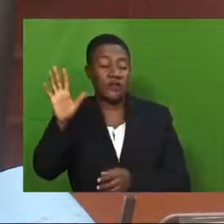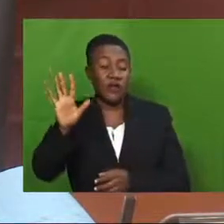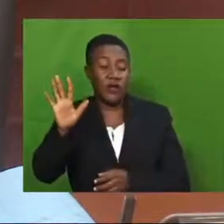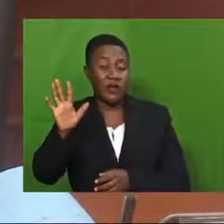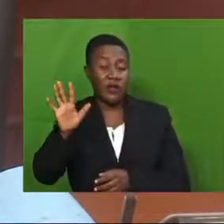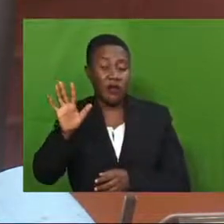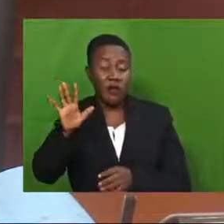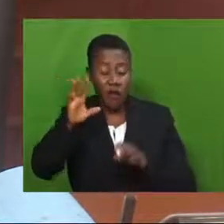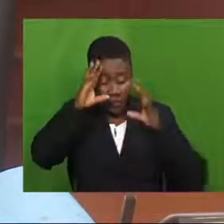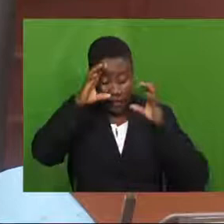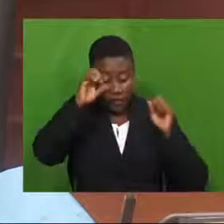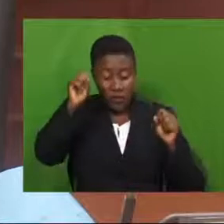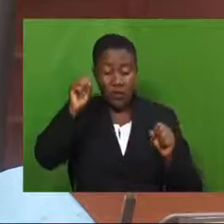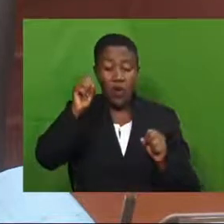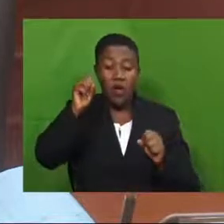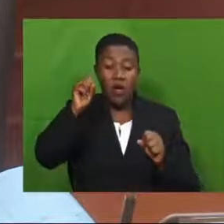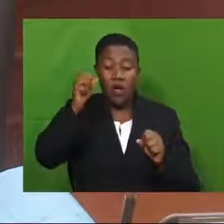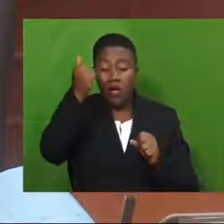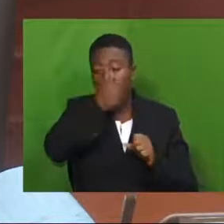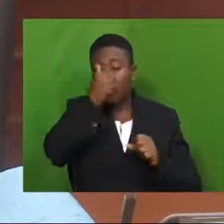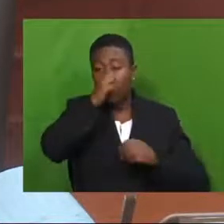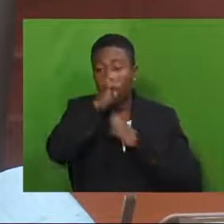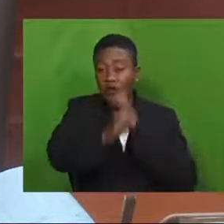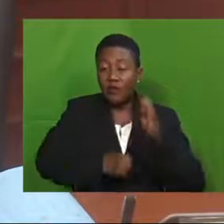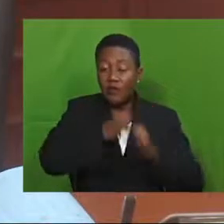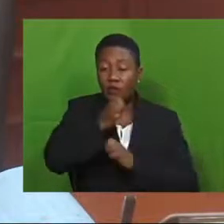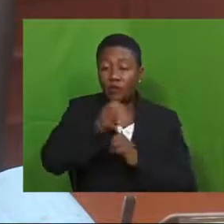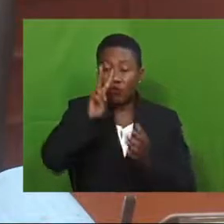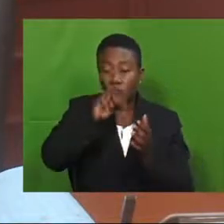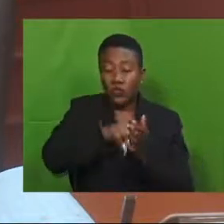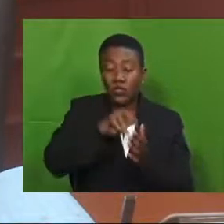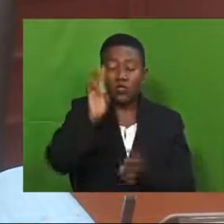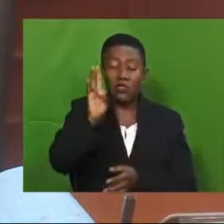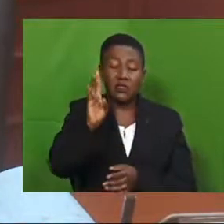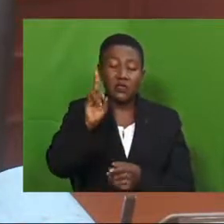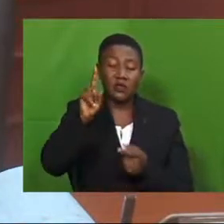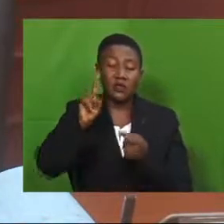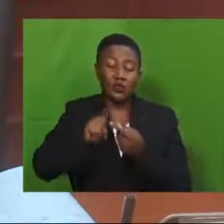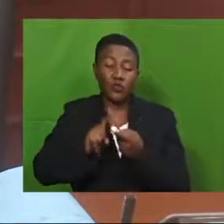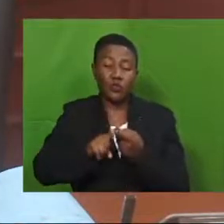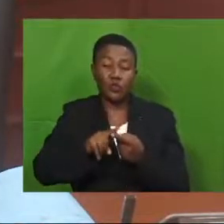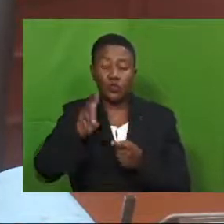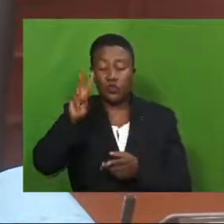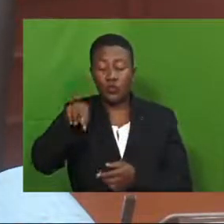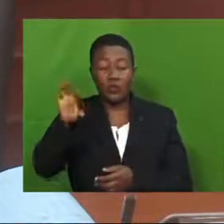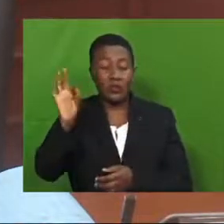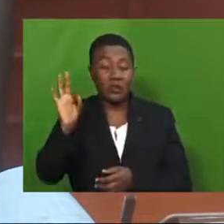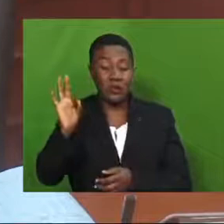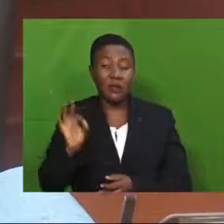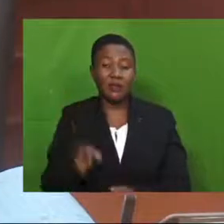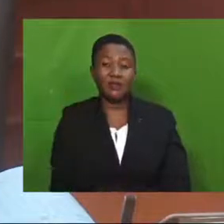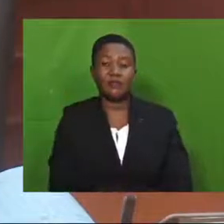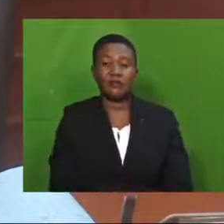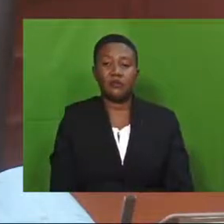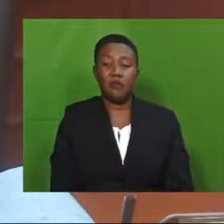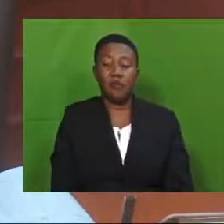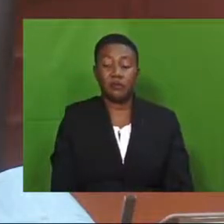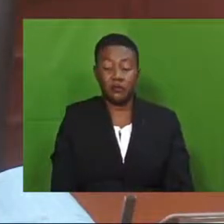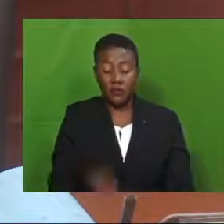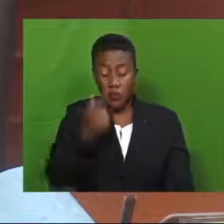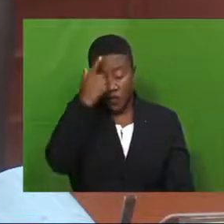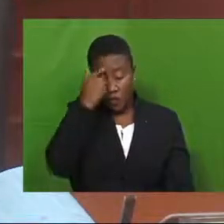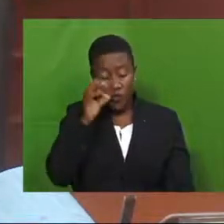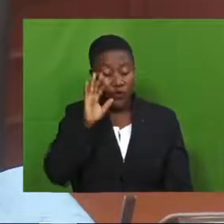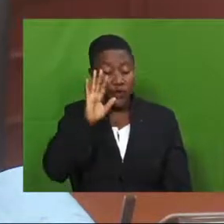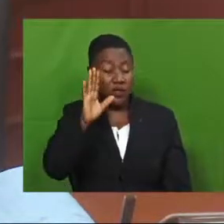of the Africa Evaluation Association from 2007 to 2009. Because of his experience